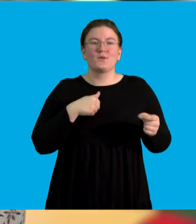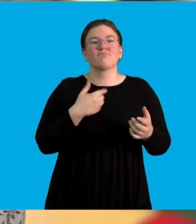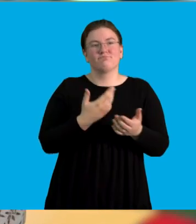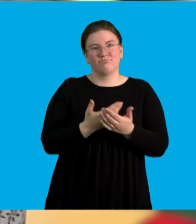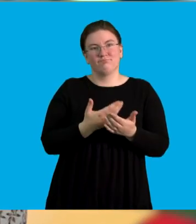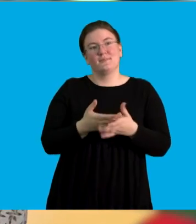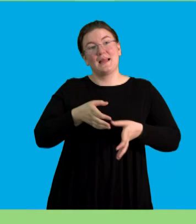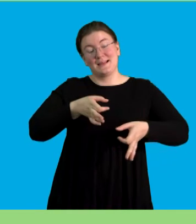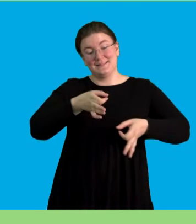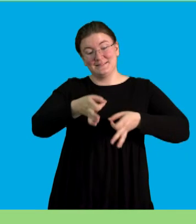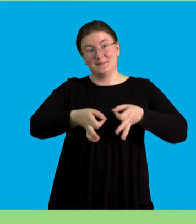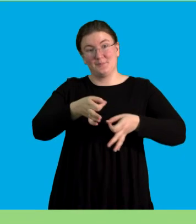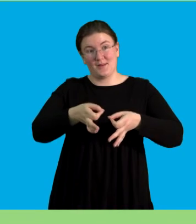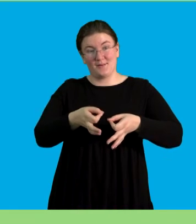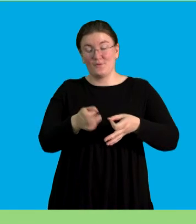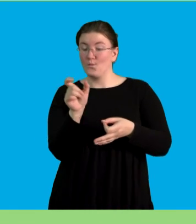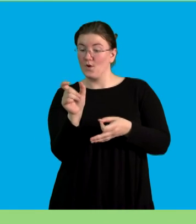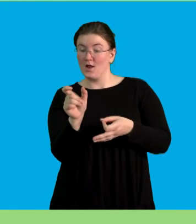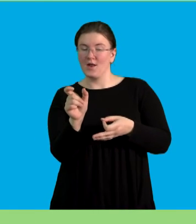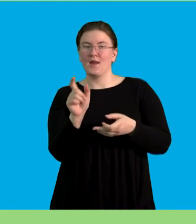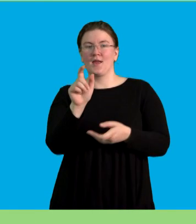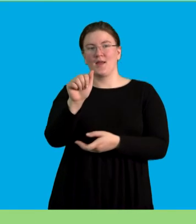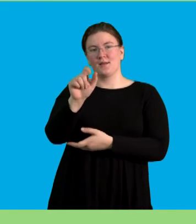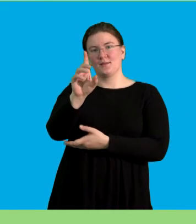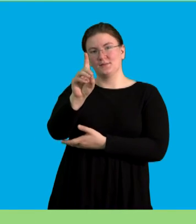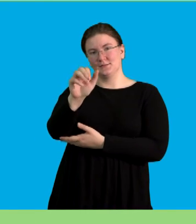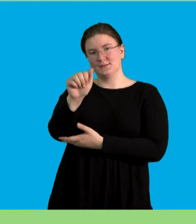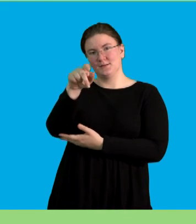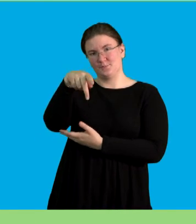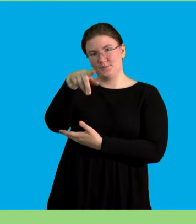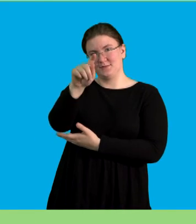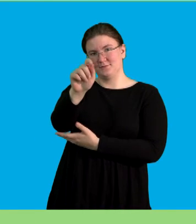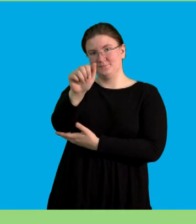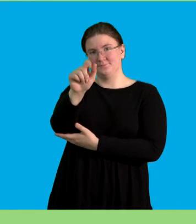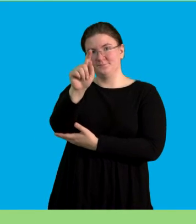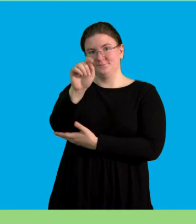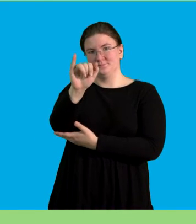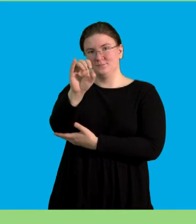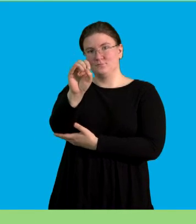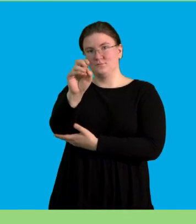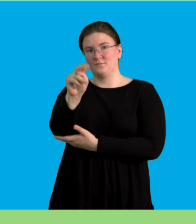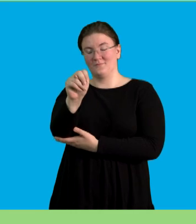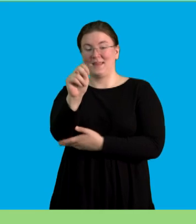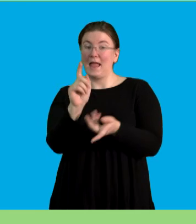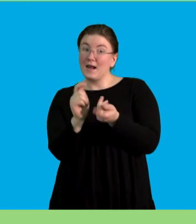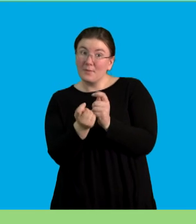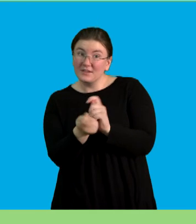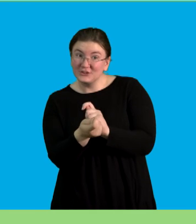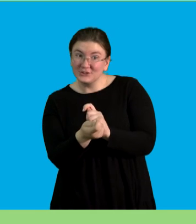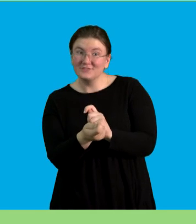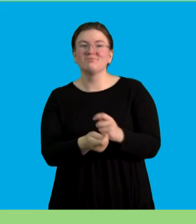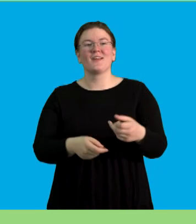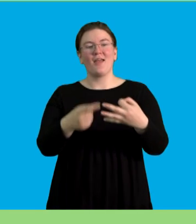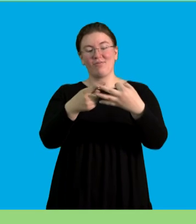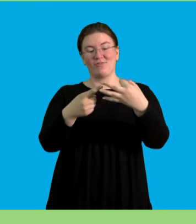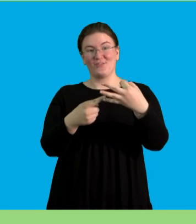be able to define the word adaptation, name the three types, and explain the